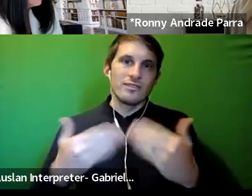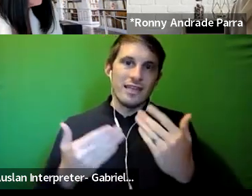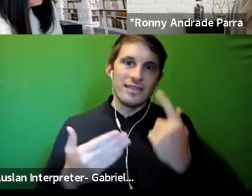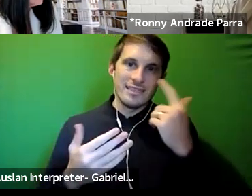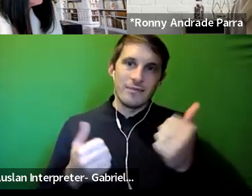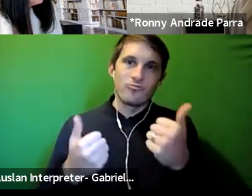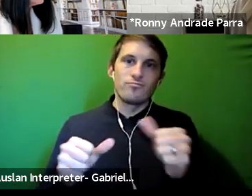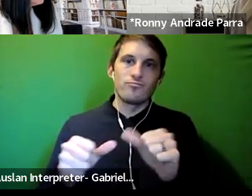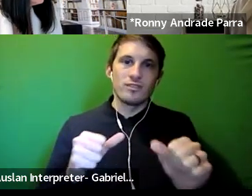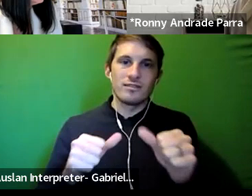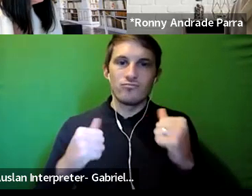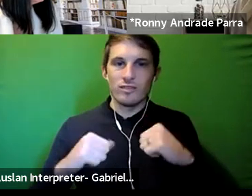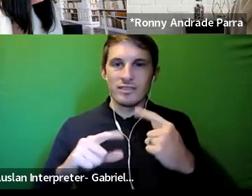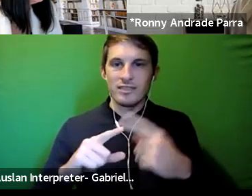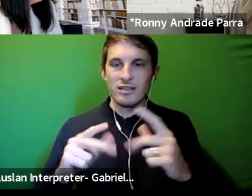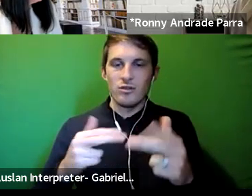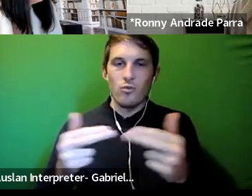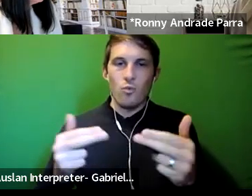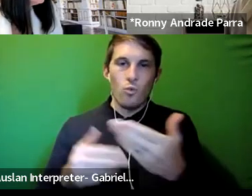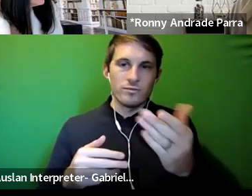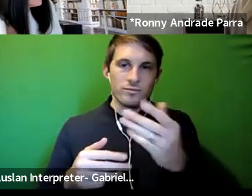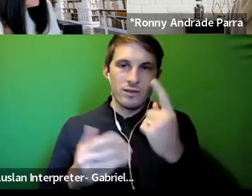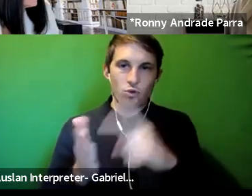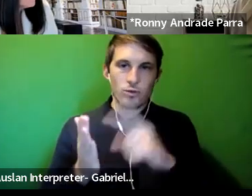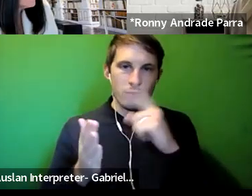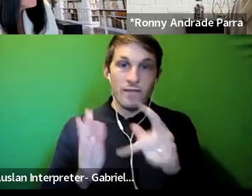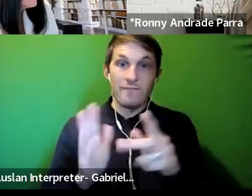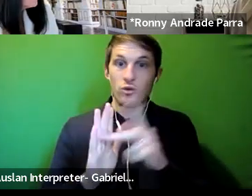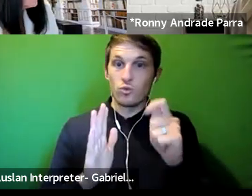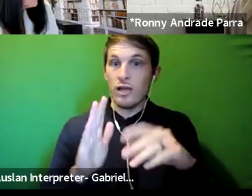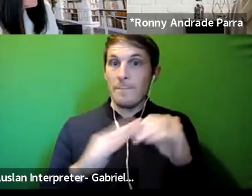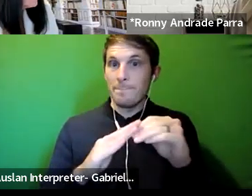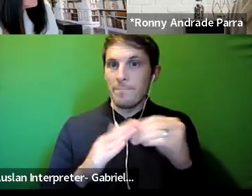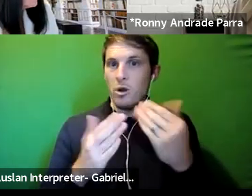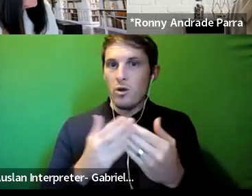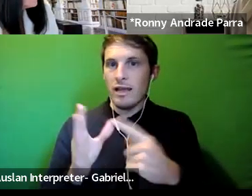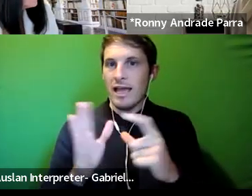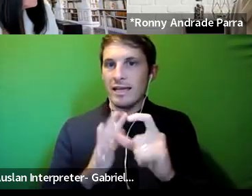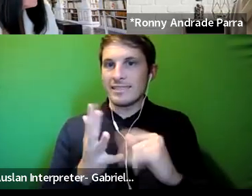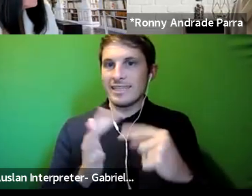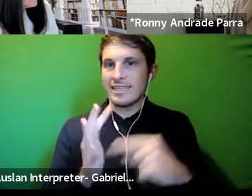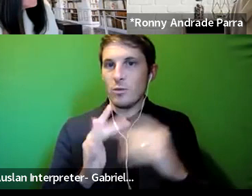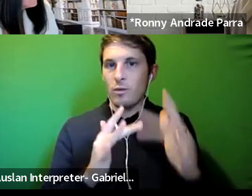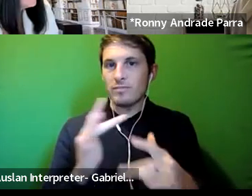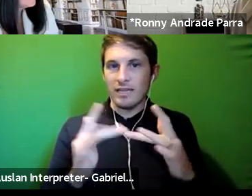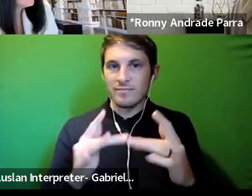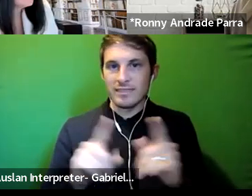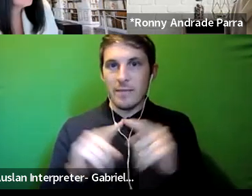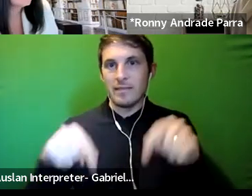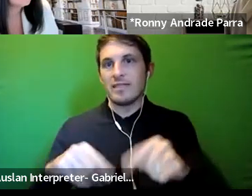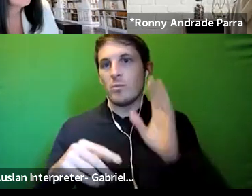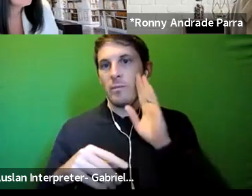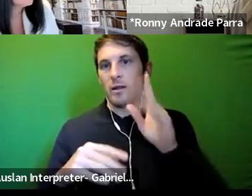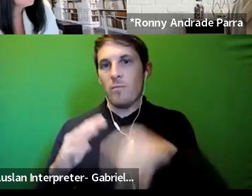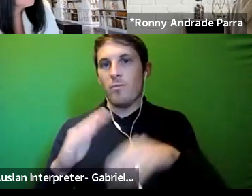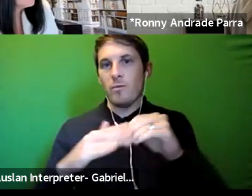and being able to reward and acknowledge people. So that video will be up soon on ADCET, as this one will be as well, for people to enjoy and